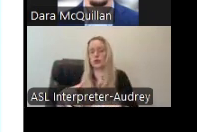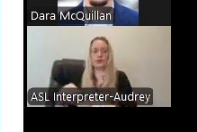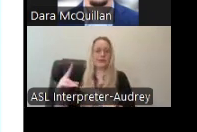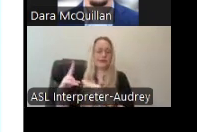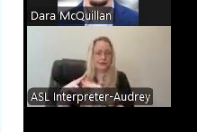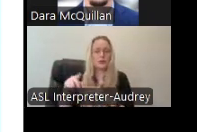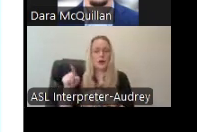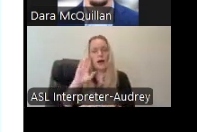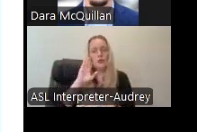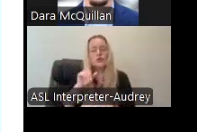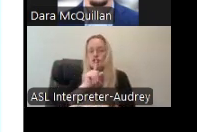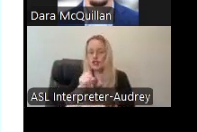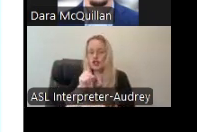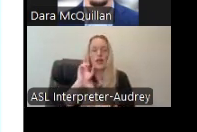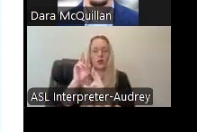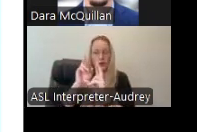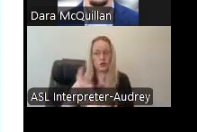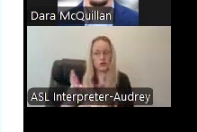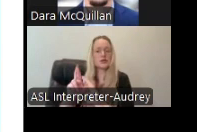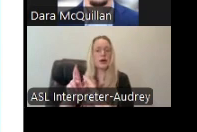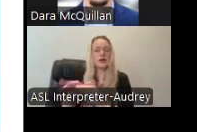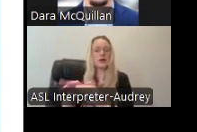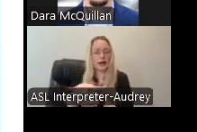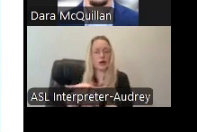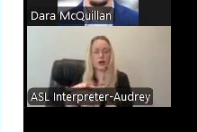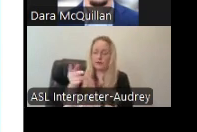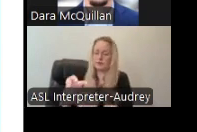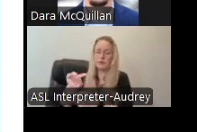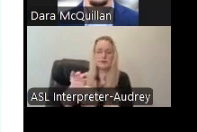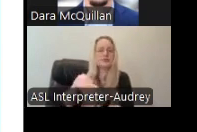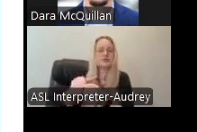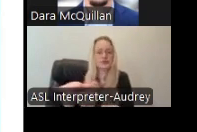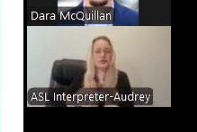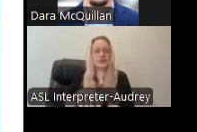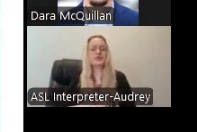good caretakers of the neighborhood. Thank you very much.